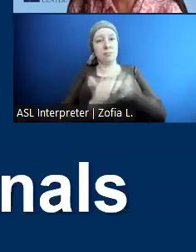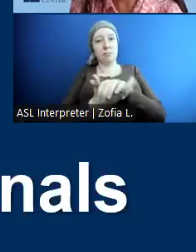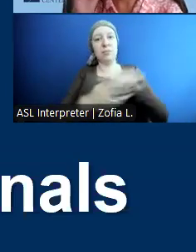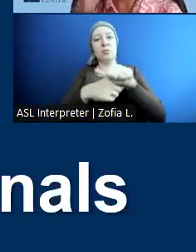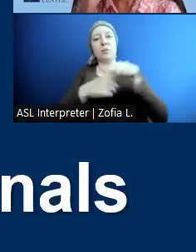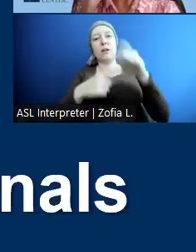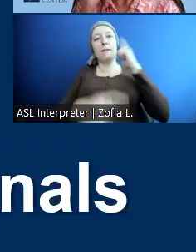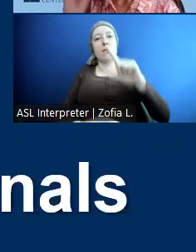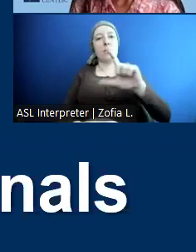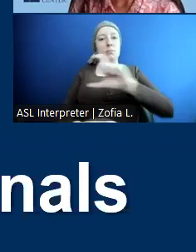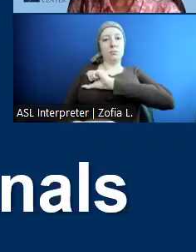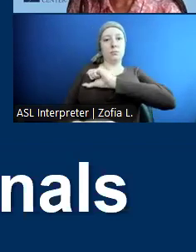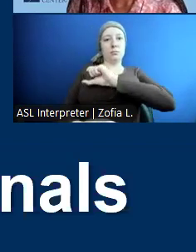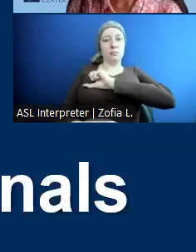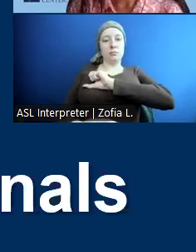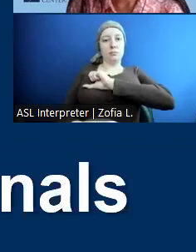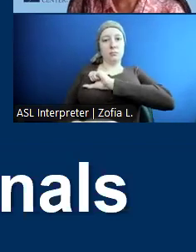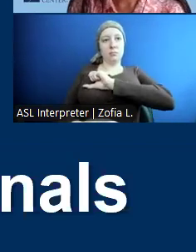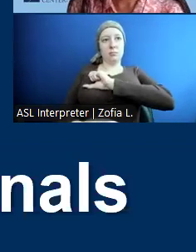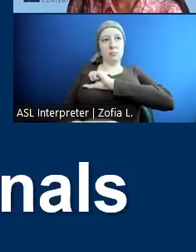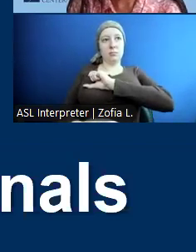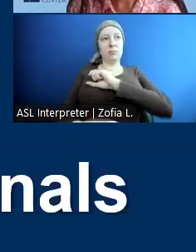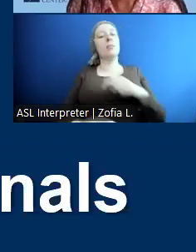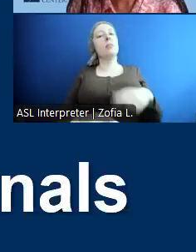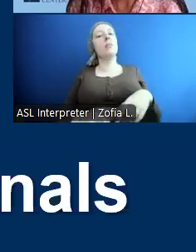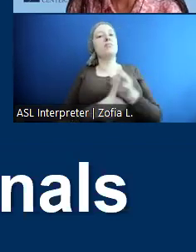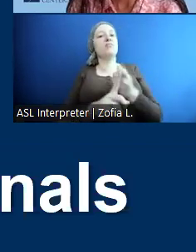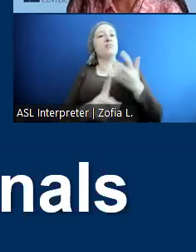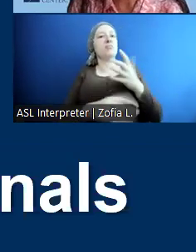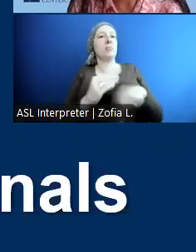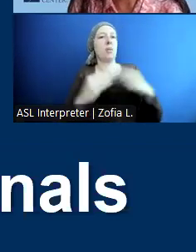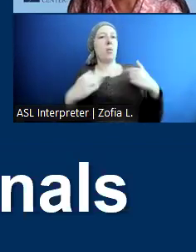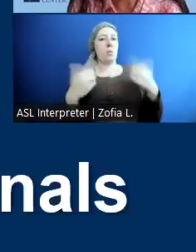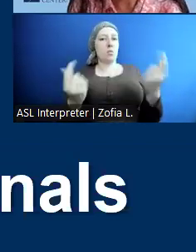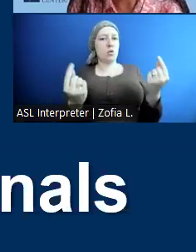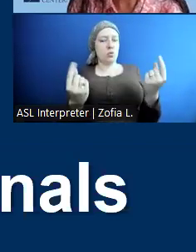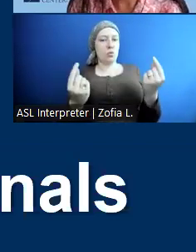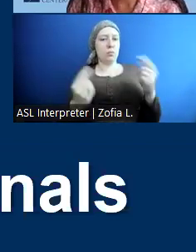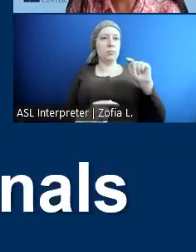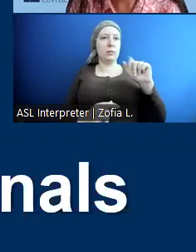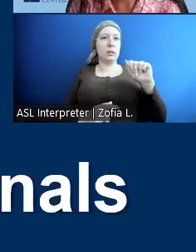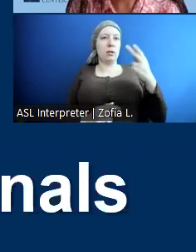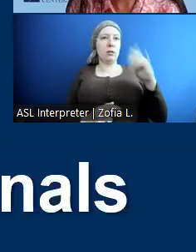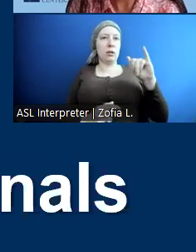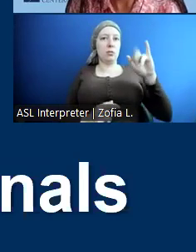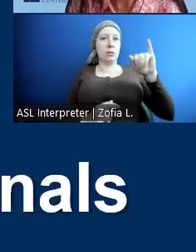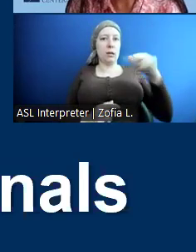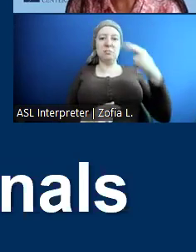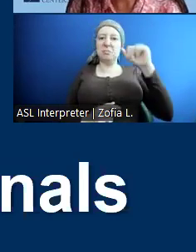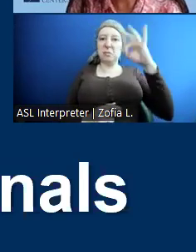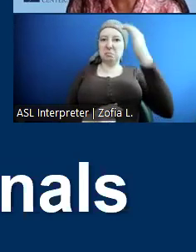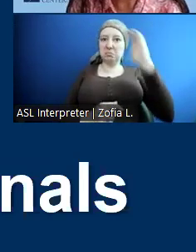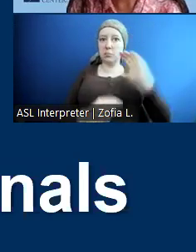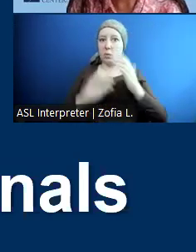Professionals. A little bit about Tahereh, if you may or may not know our organization. We